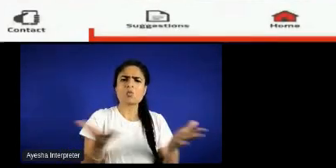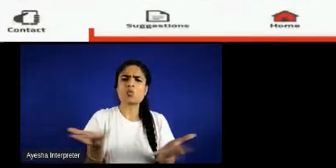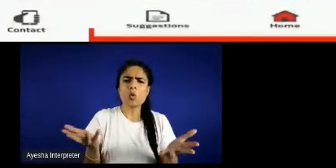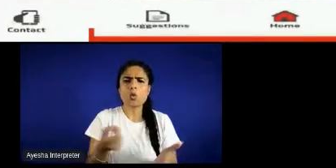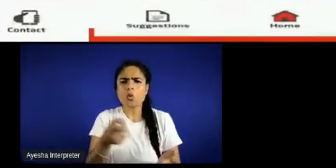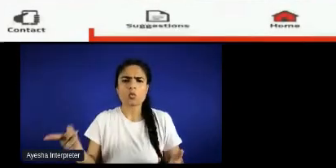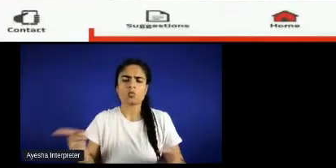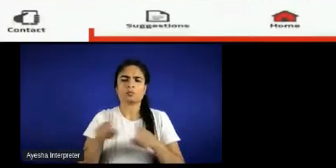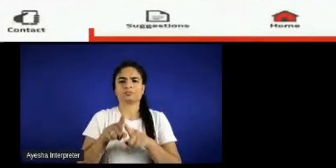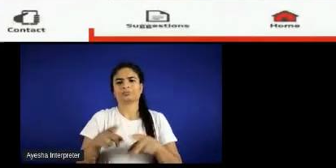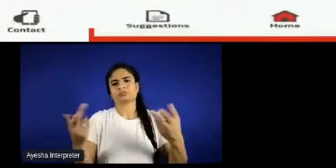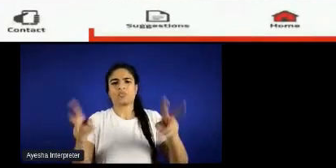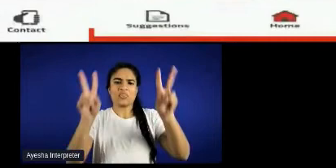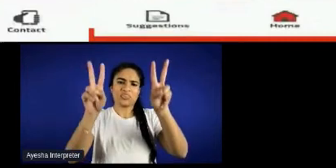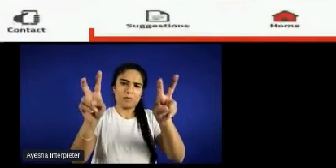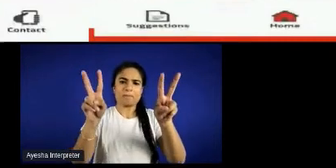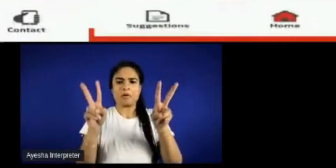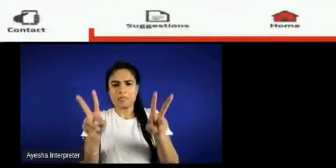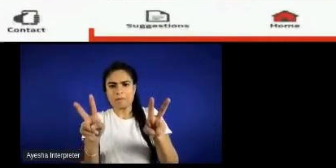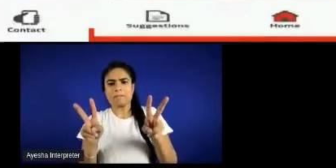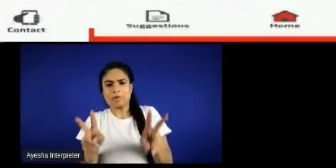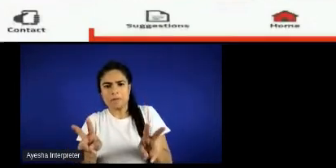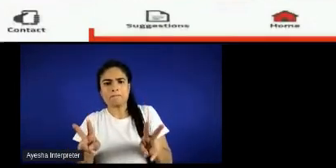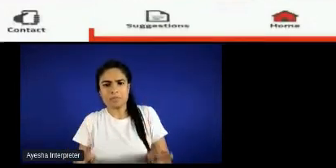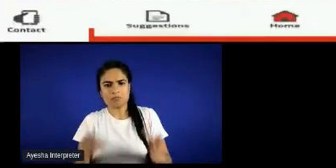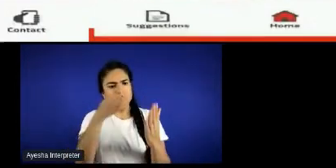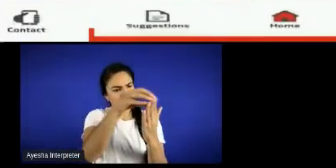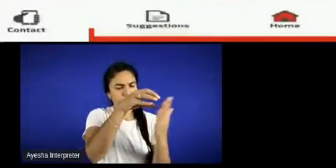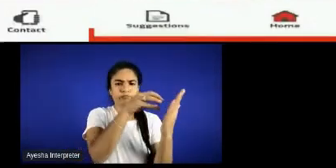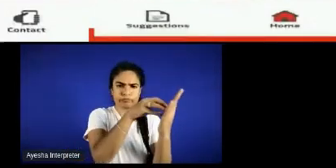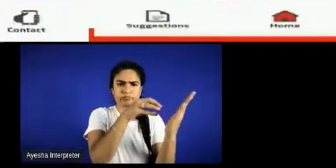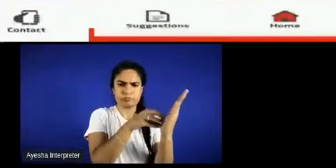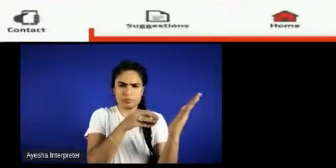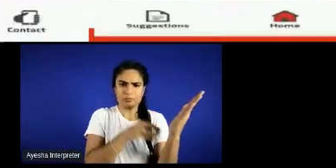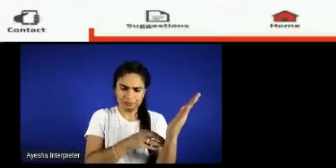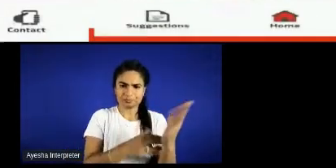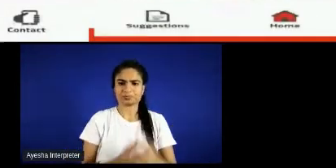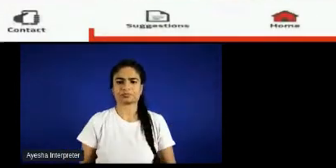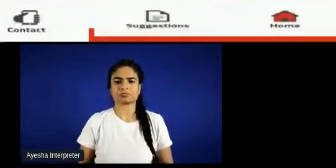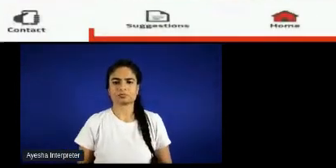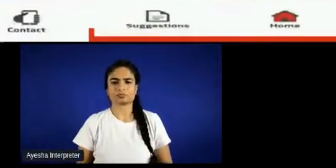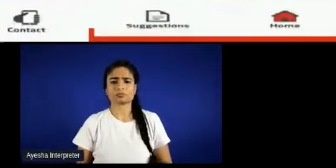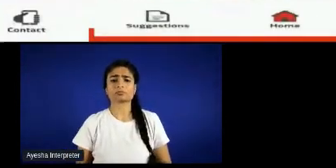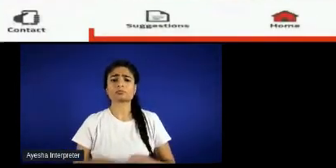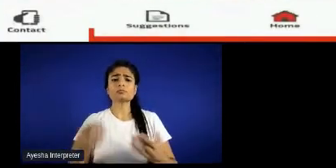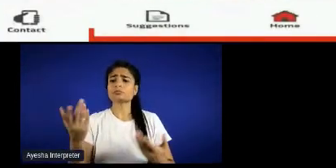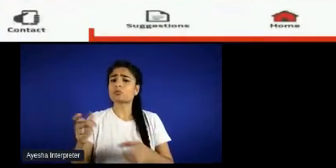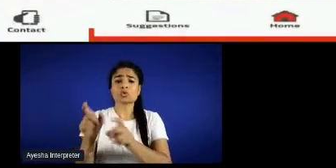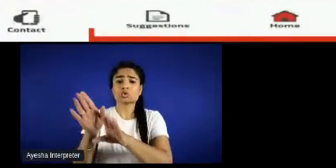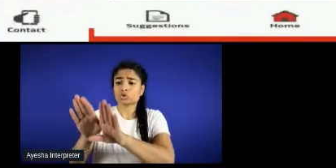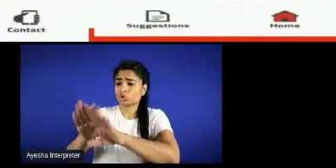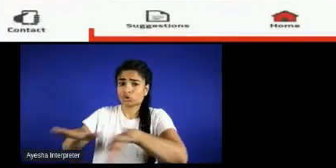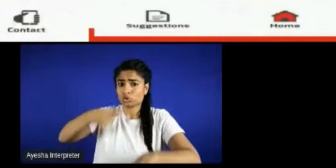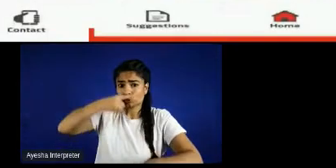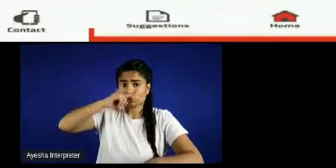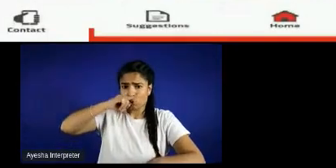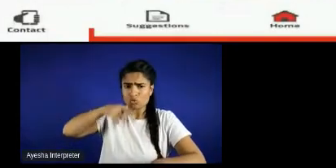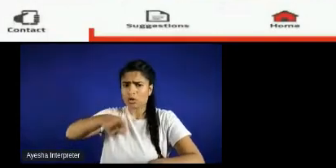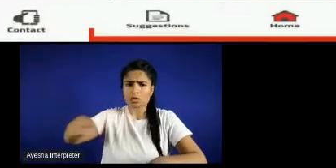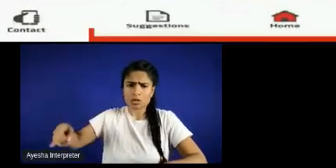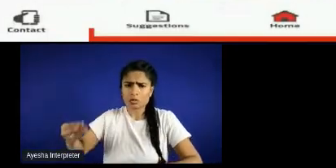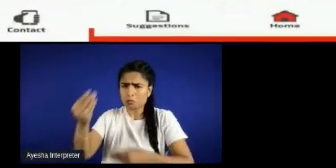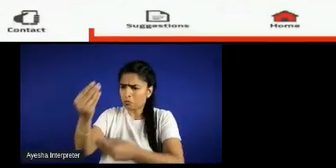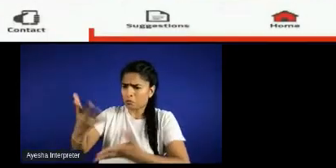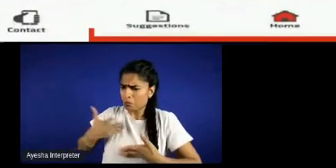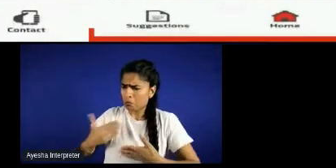having. We usually receive a feedback from children requesting for health services, which